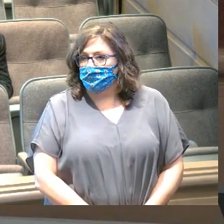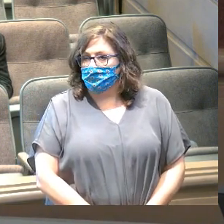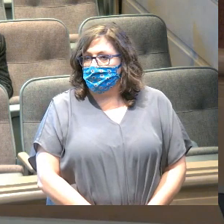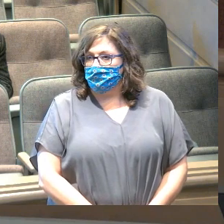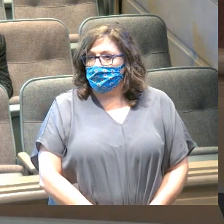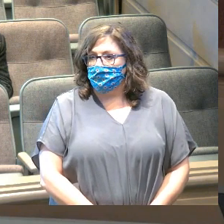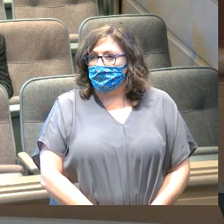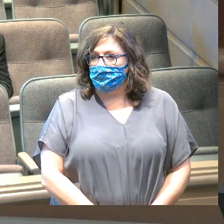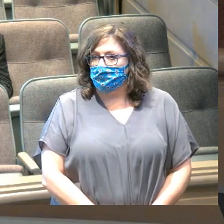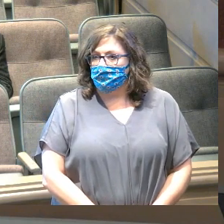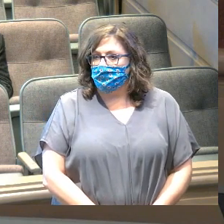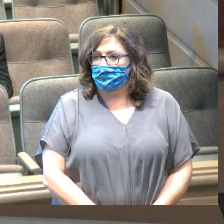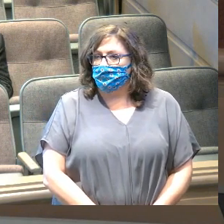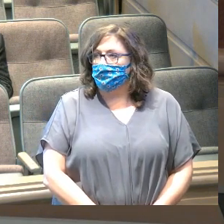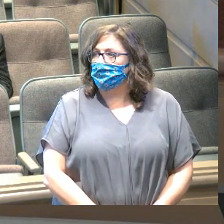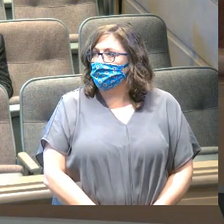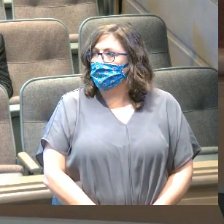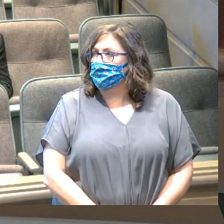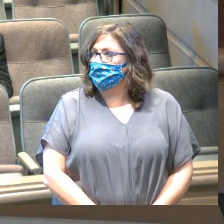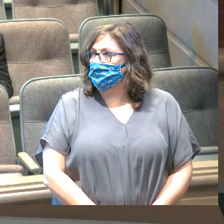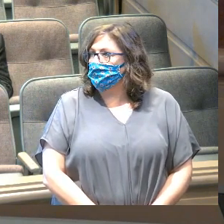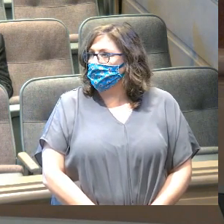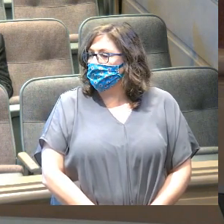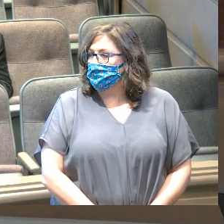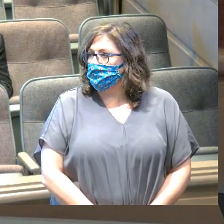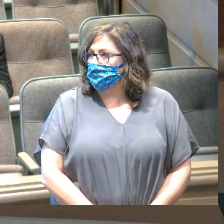Good afternoon.